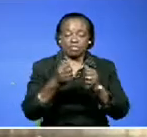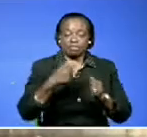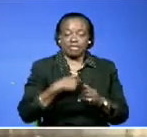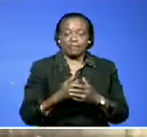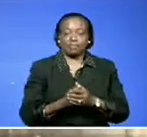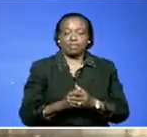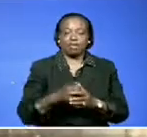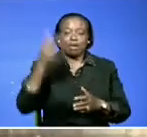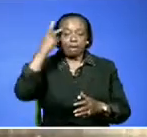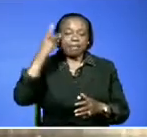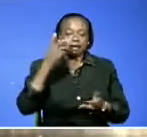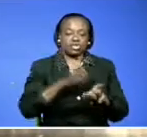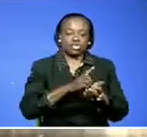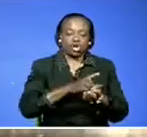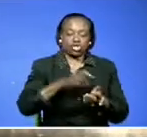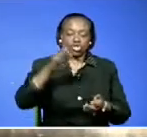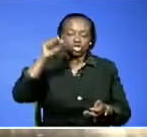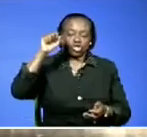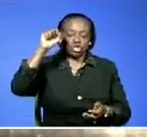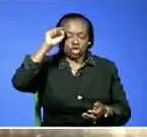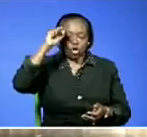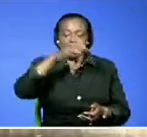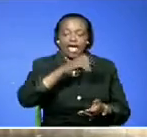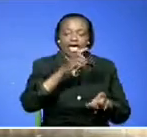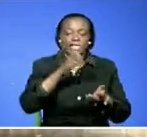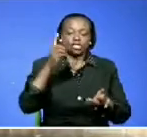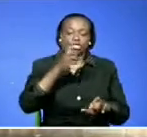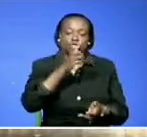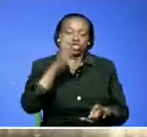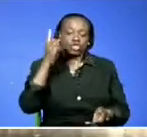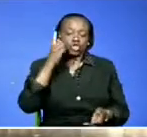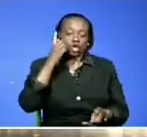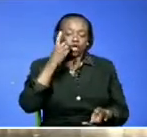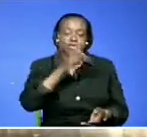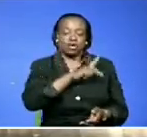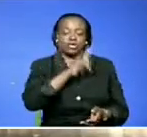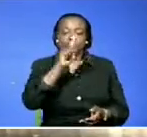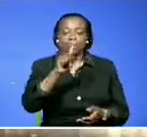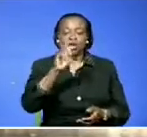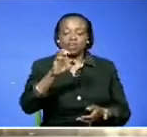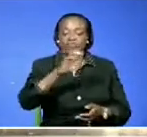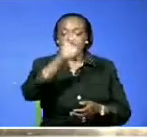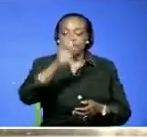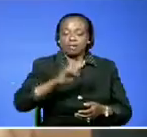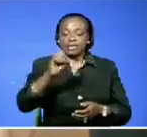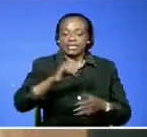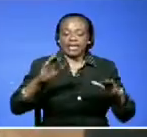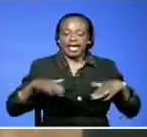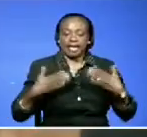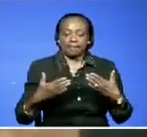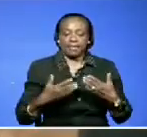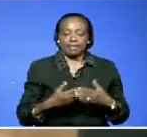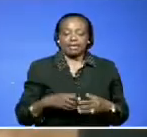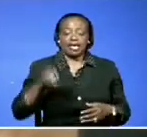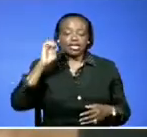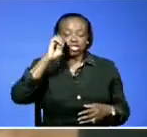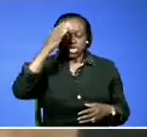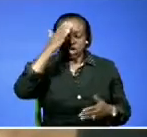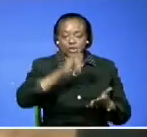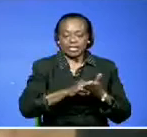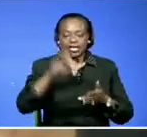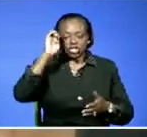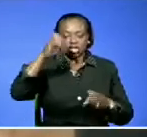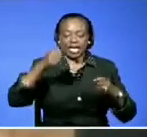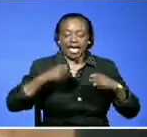Her parents, Dr. Sean and Dorothea Knowles, 100% backing the 100-lap course. She realized that she has a